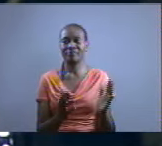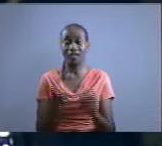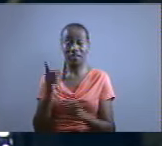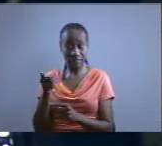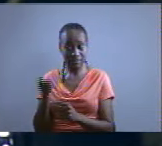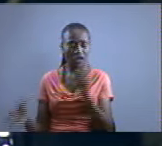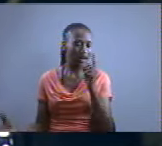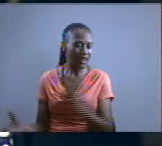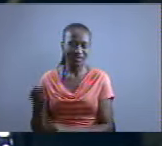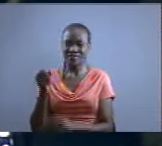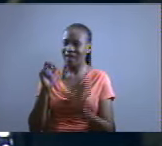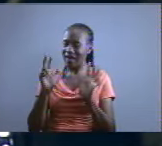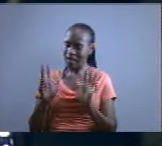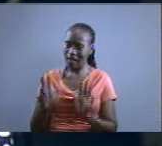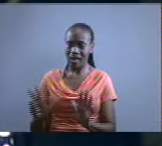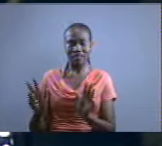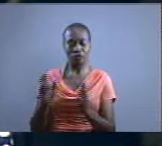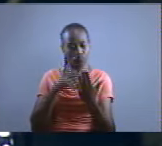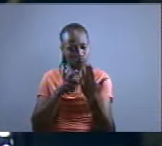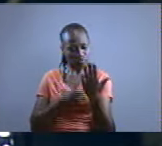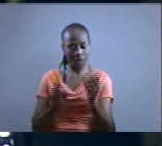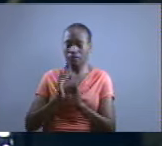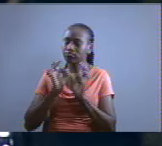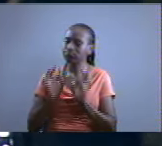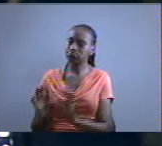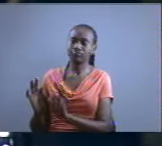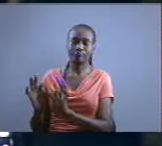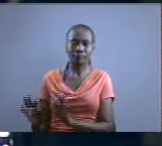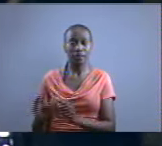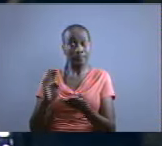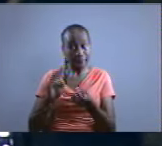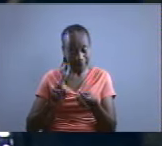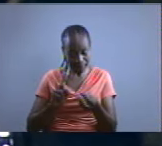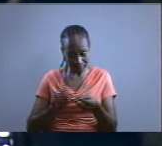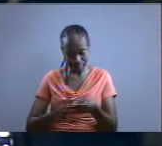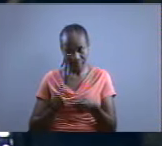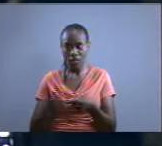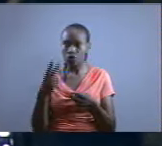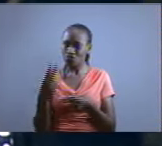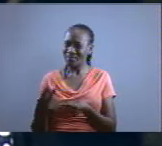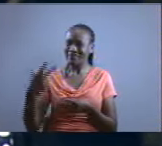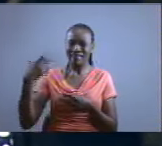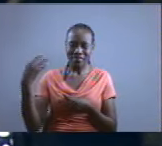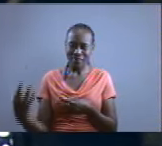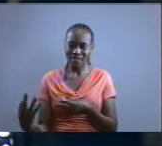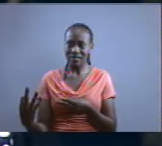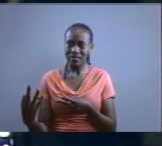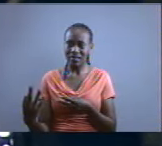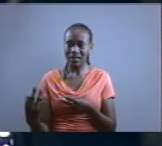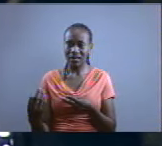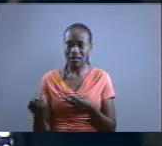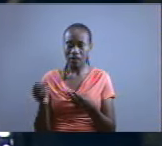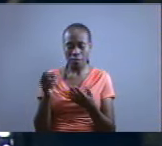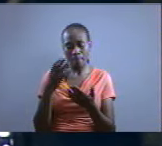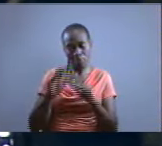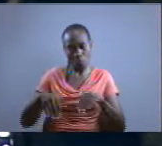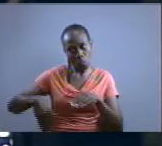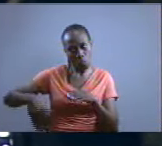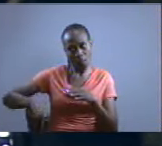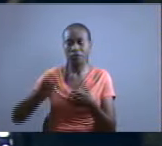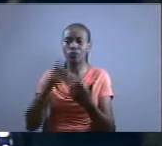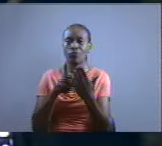achieved 8 clean audits and 23 unqualified audits for the